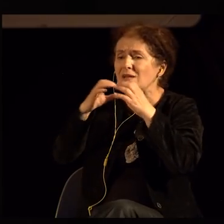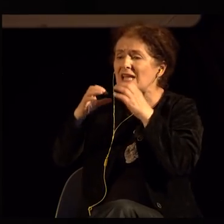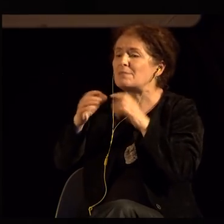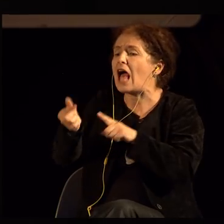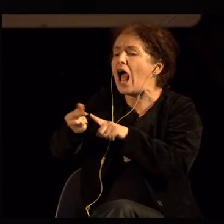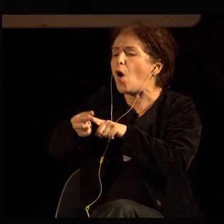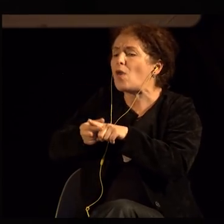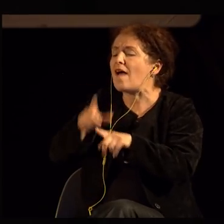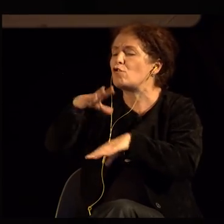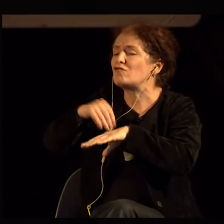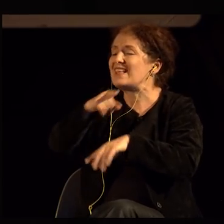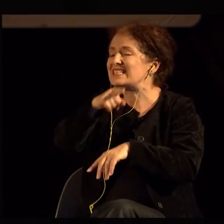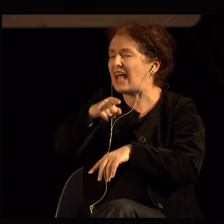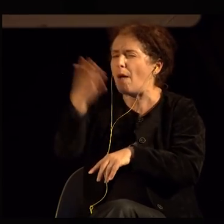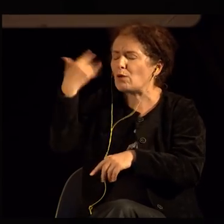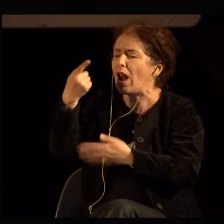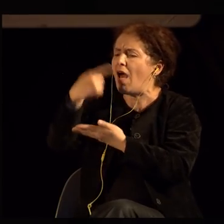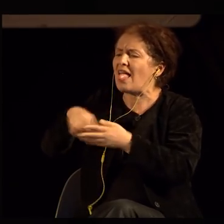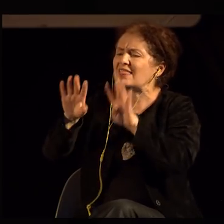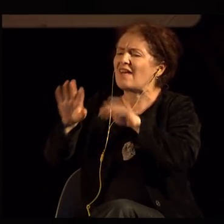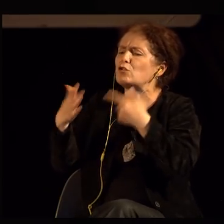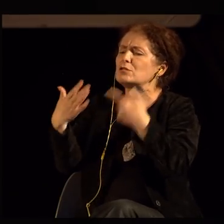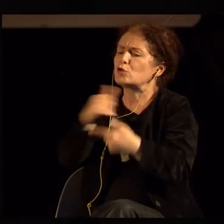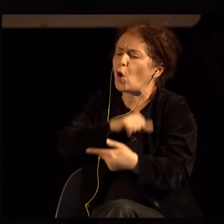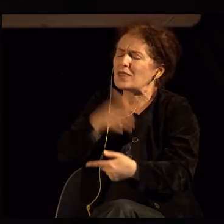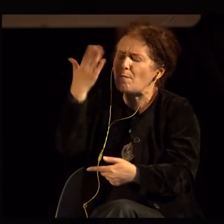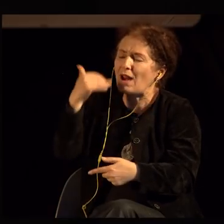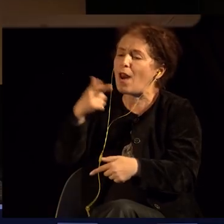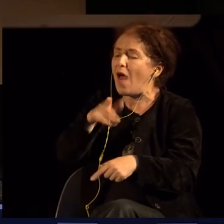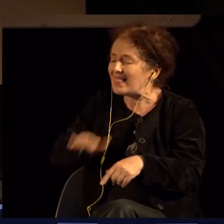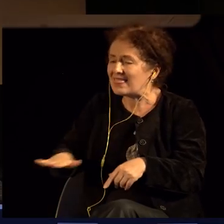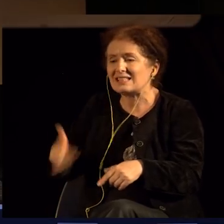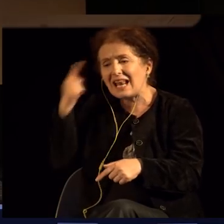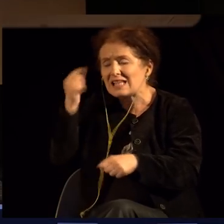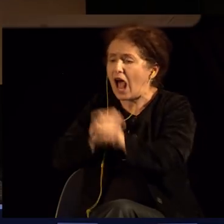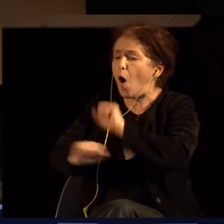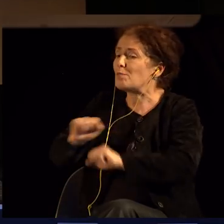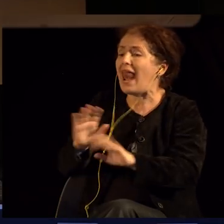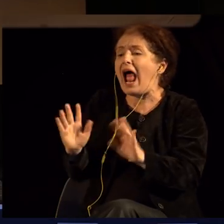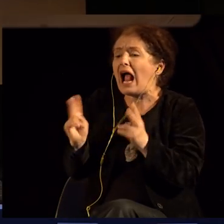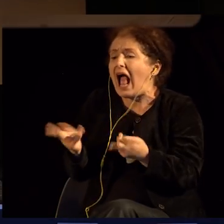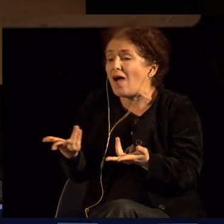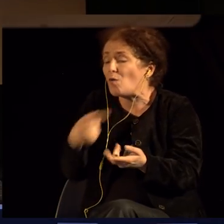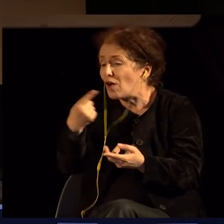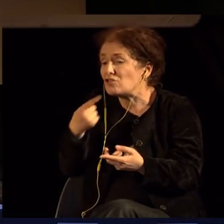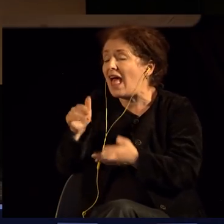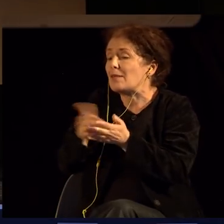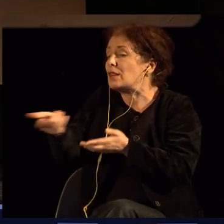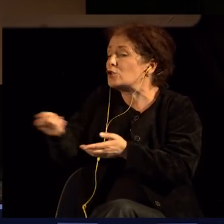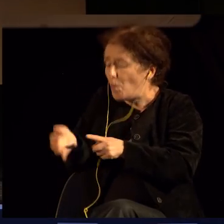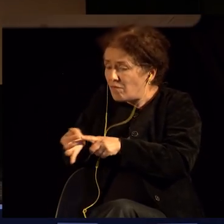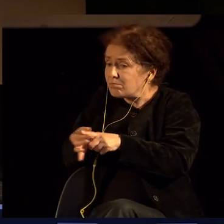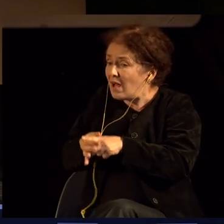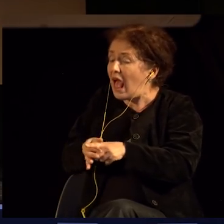70s. This says, tonight 107 Swedes get gonorrhea. You are using a condom, aren't you? It says.